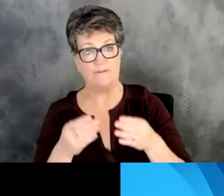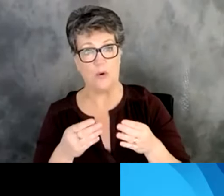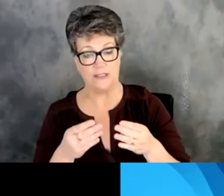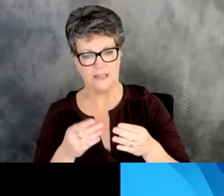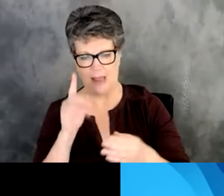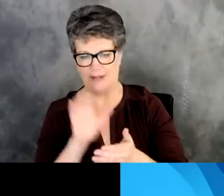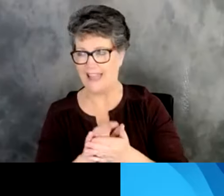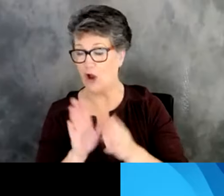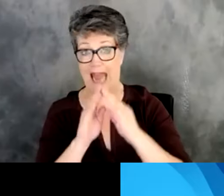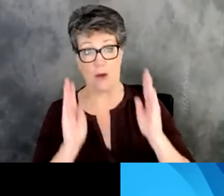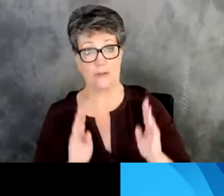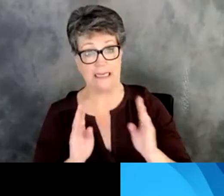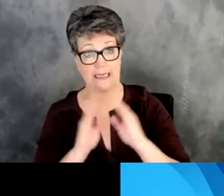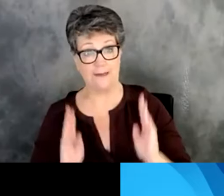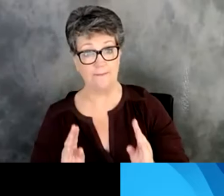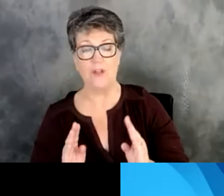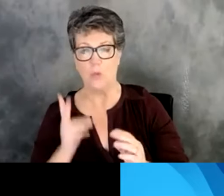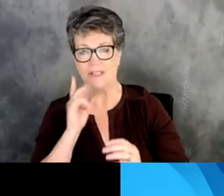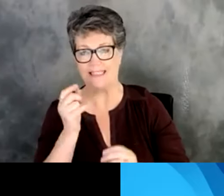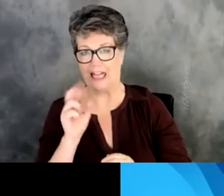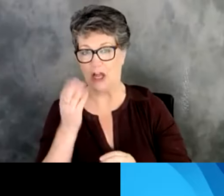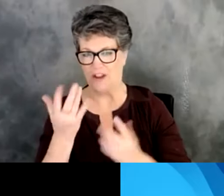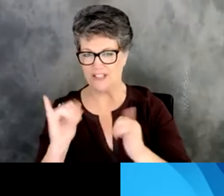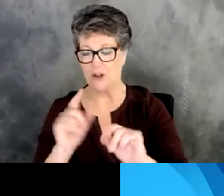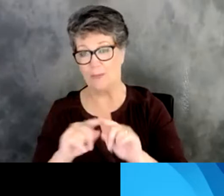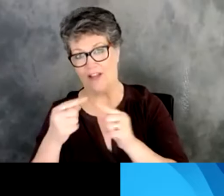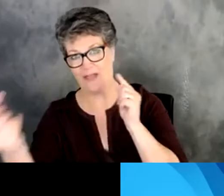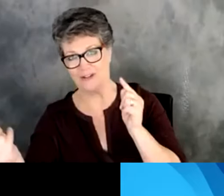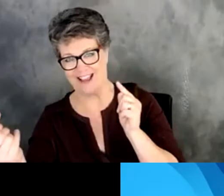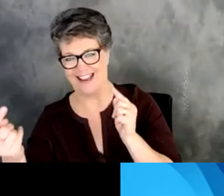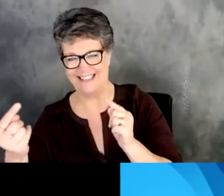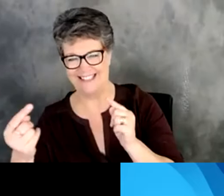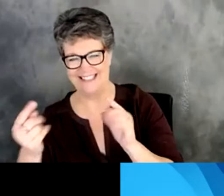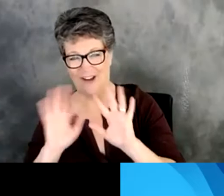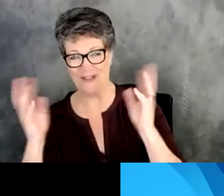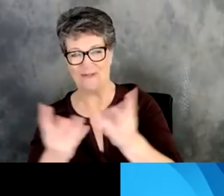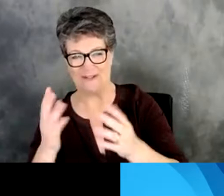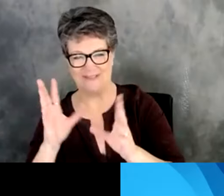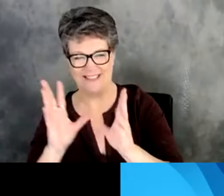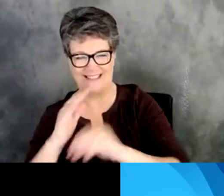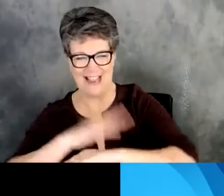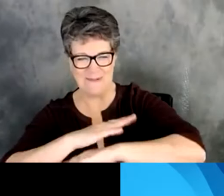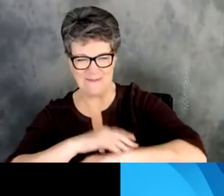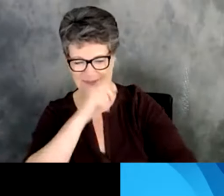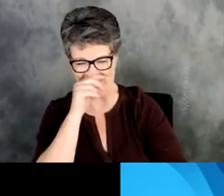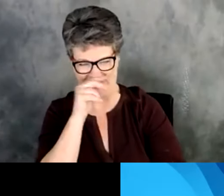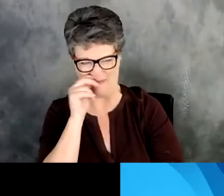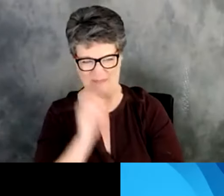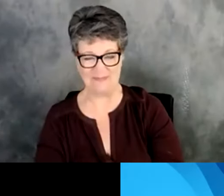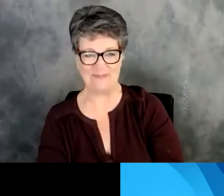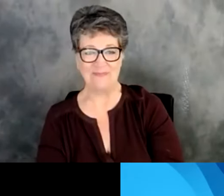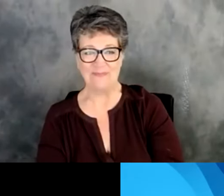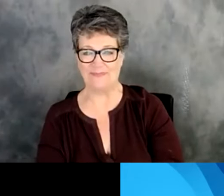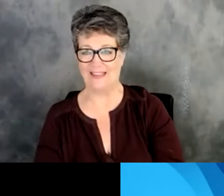believe, housing. So I think we'll see Claire there still, but on the other side of the round table, if you will. A